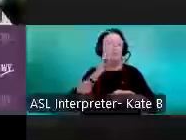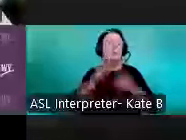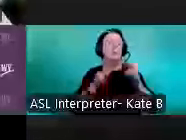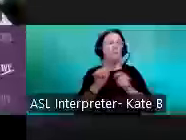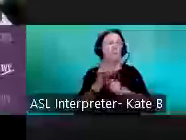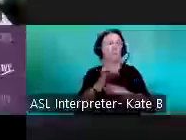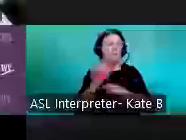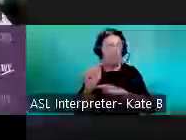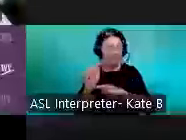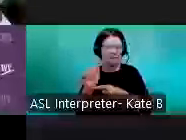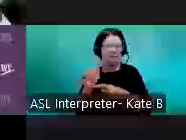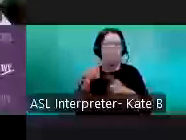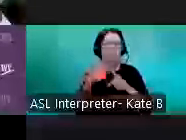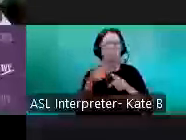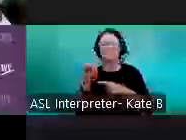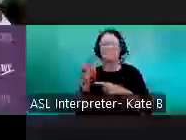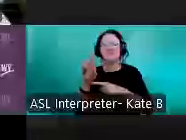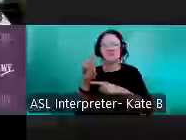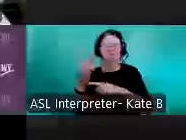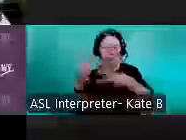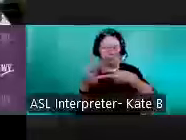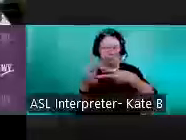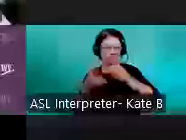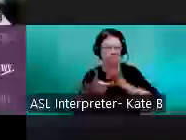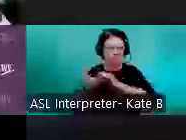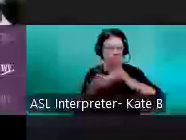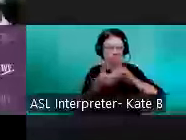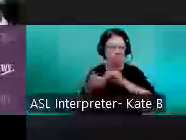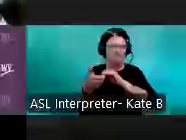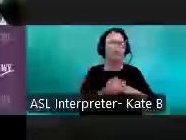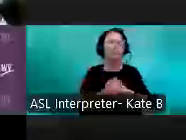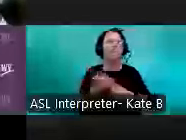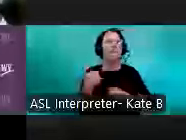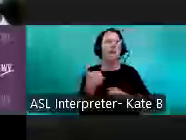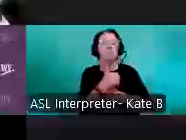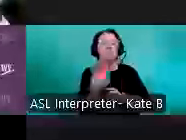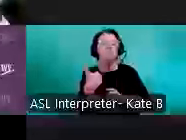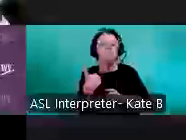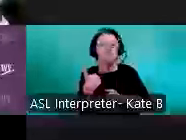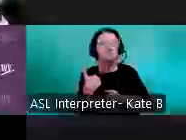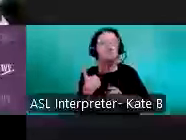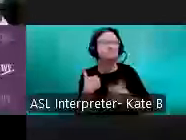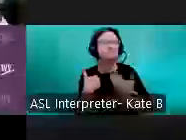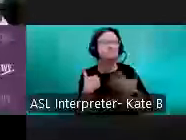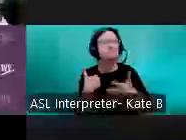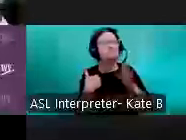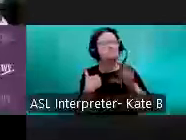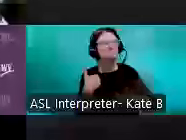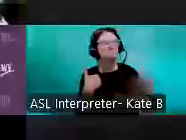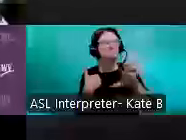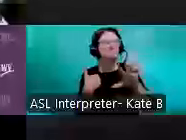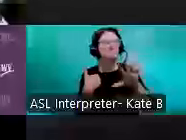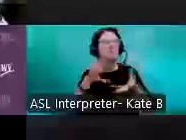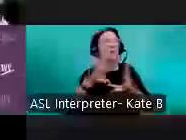and Disability Rights Wisconsin. And we have members in our coalition of about 40